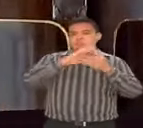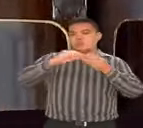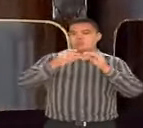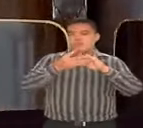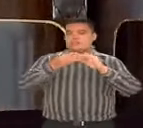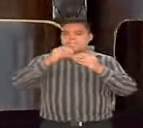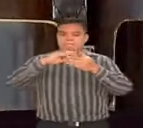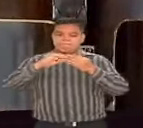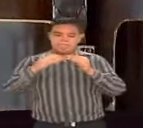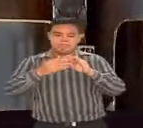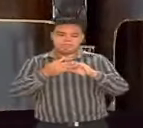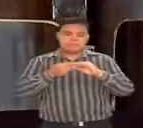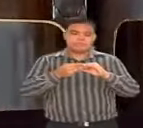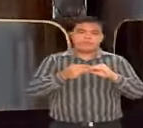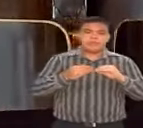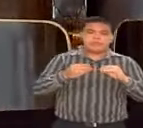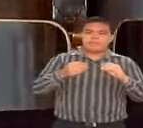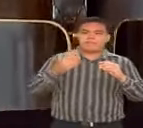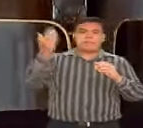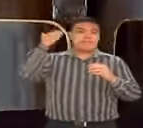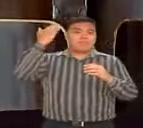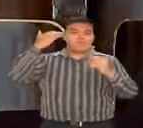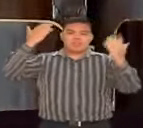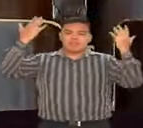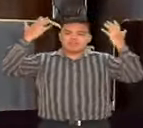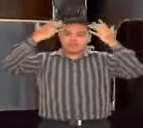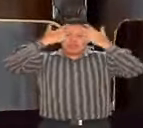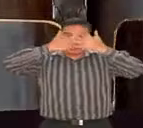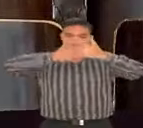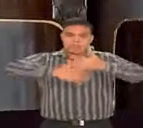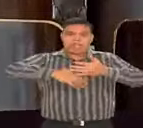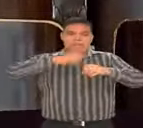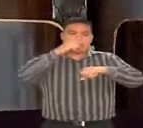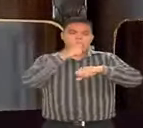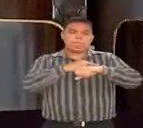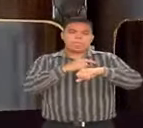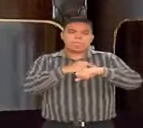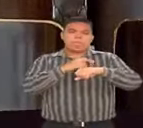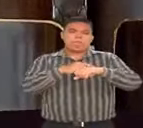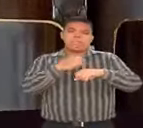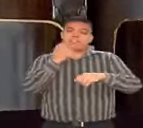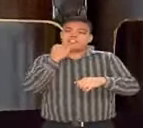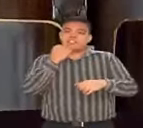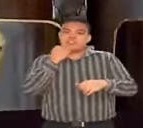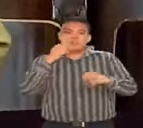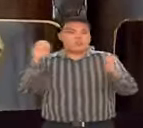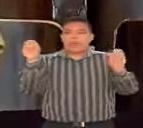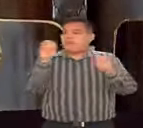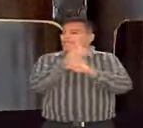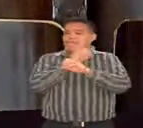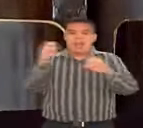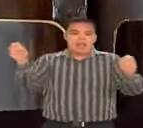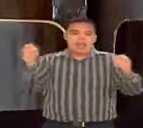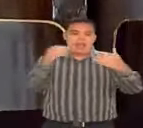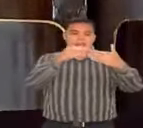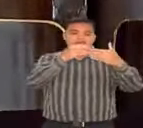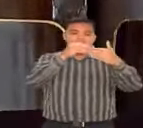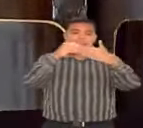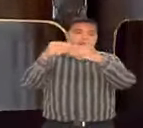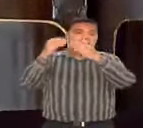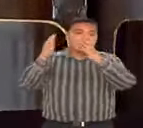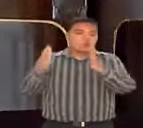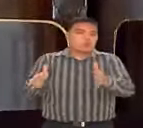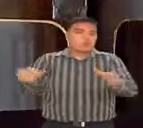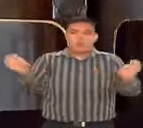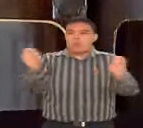this story, these were dark days for the nation of Israel. Now, wala sila'y leader, wala